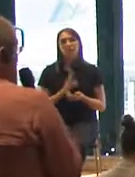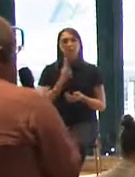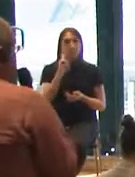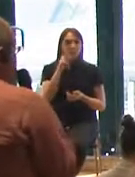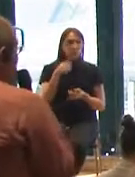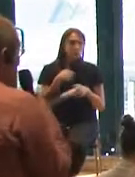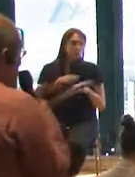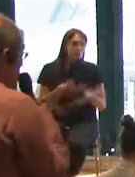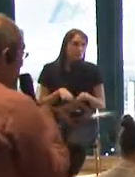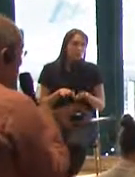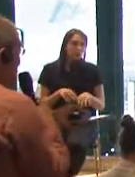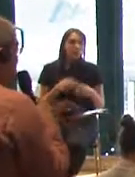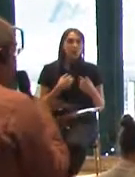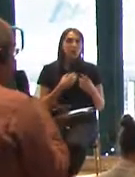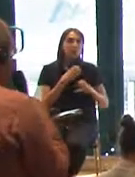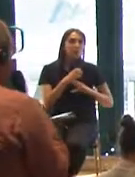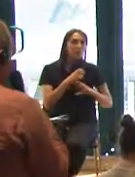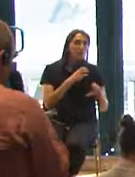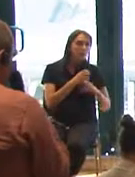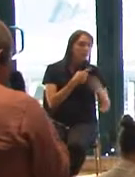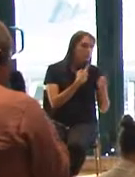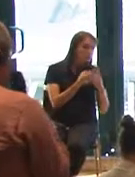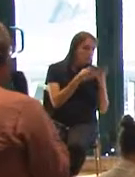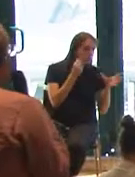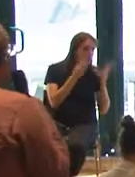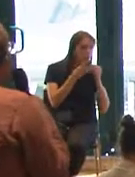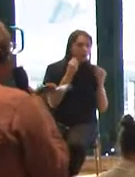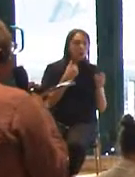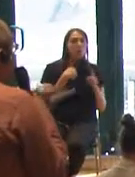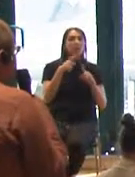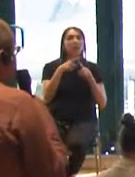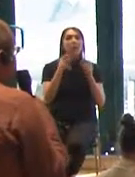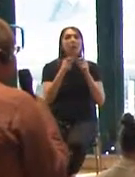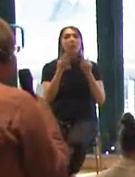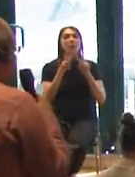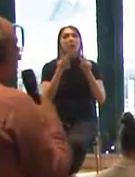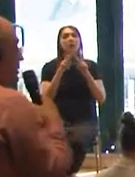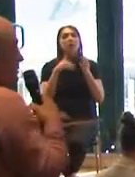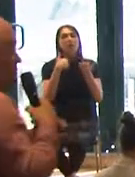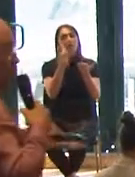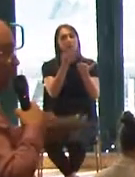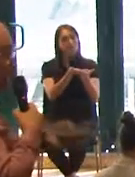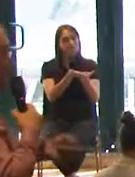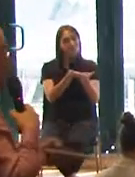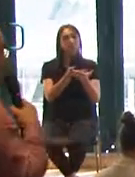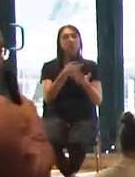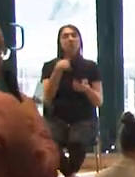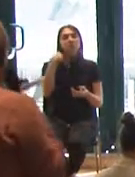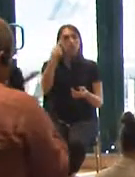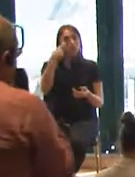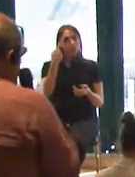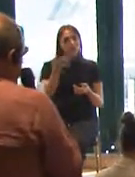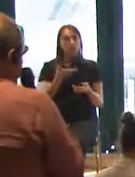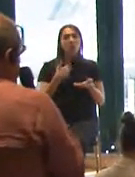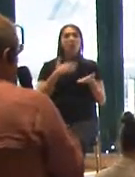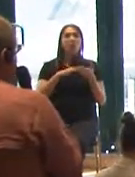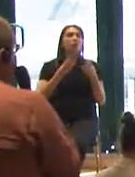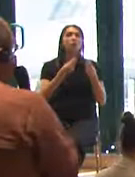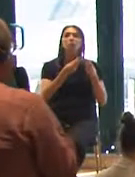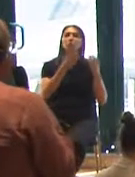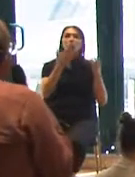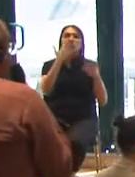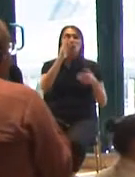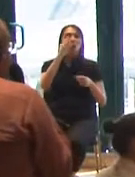activities if we don't have any breeding space for csos i have taken lots of notes during these two